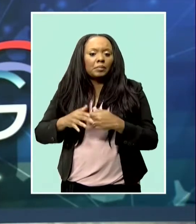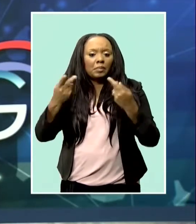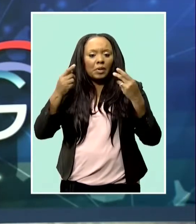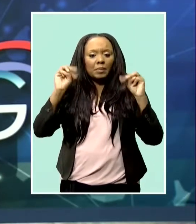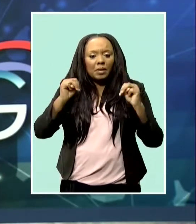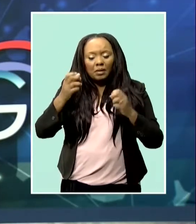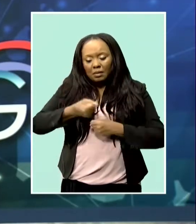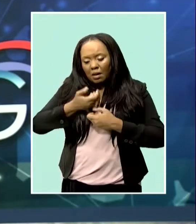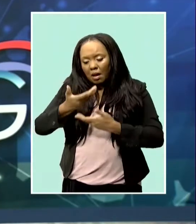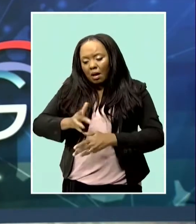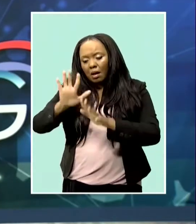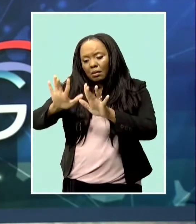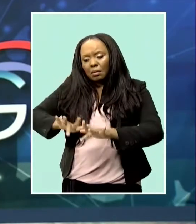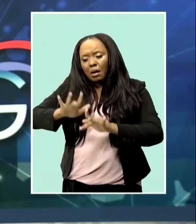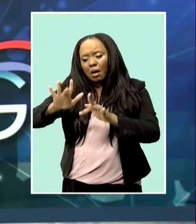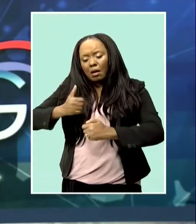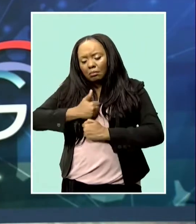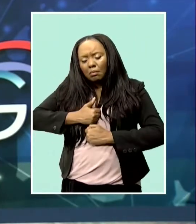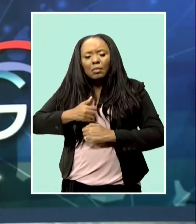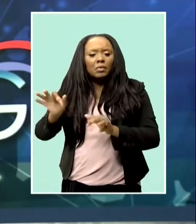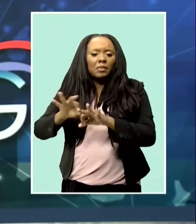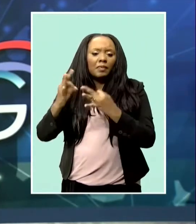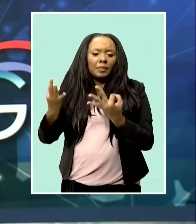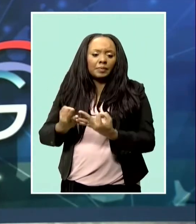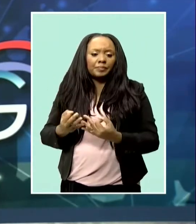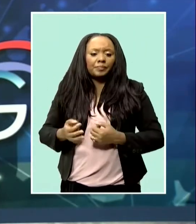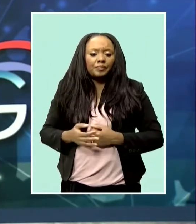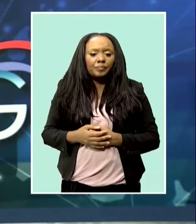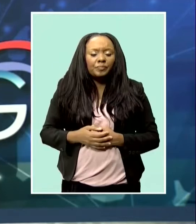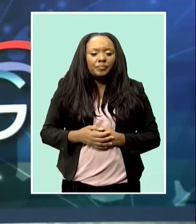sincere condolences to the Tibbetts family.